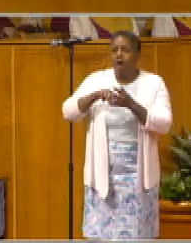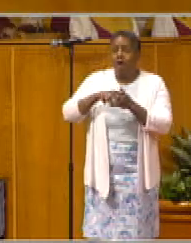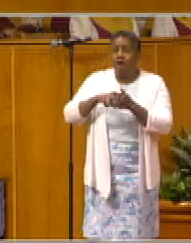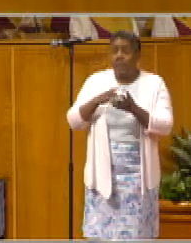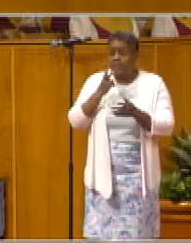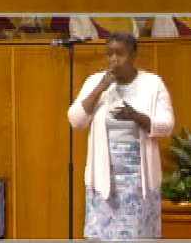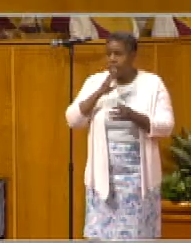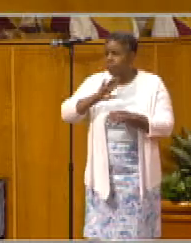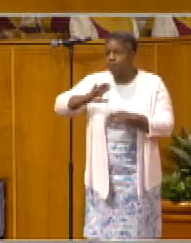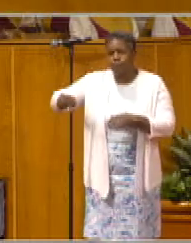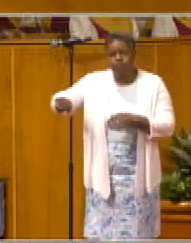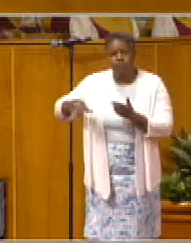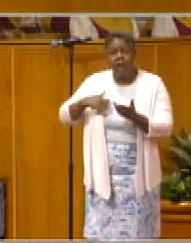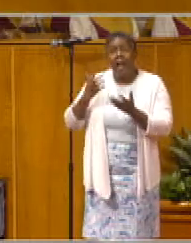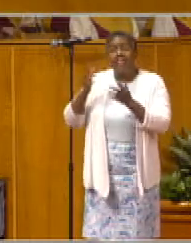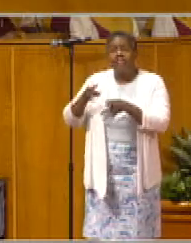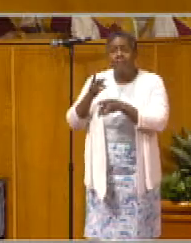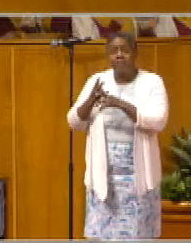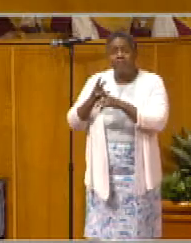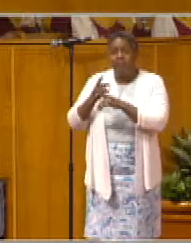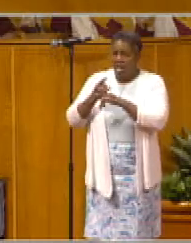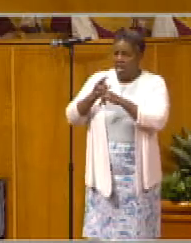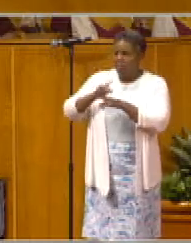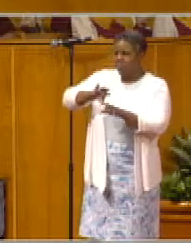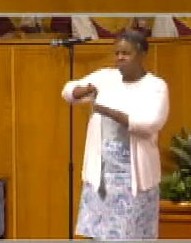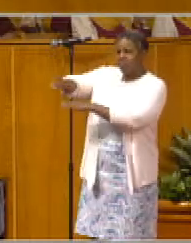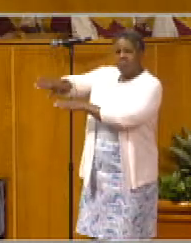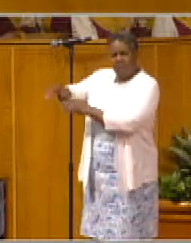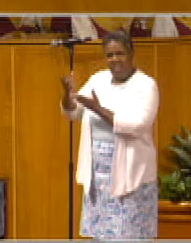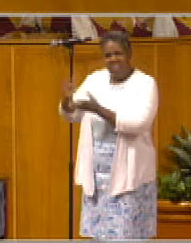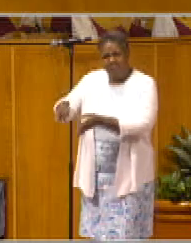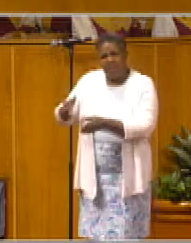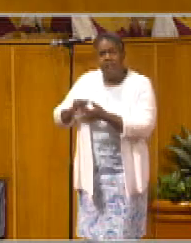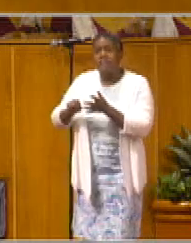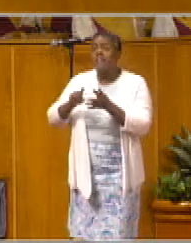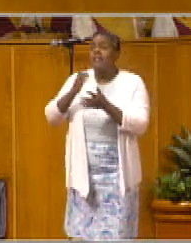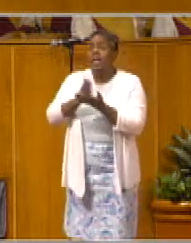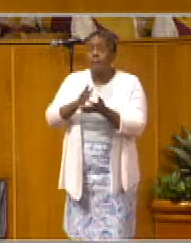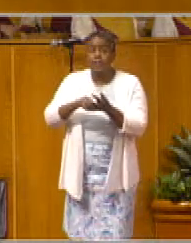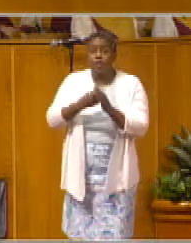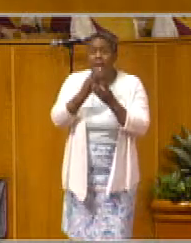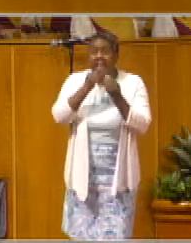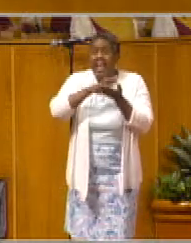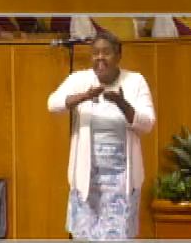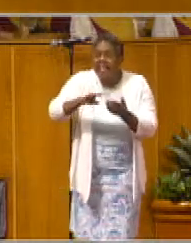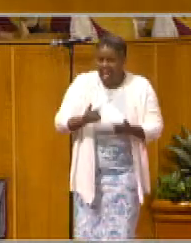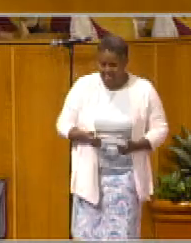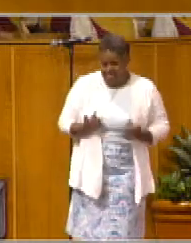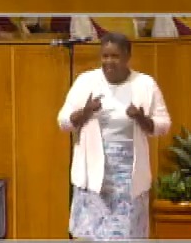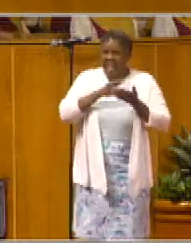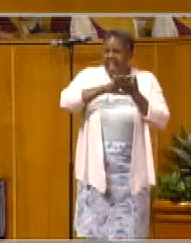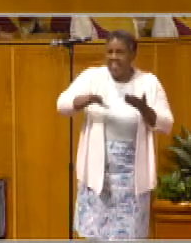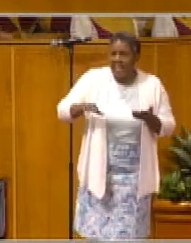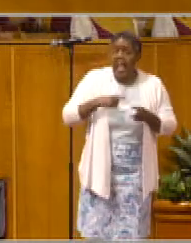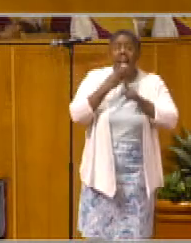cigarettes down, leave that alcohol on the shelf. It's time to start eating clean and living clean